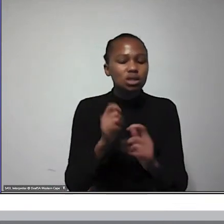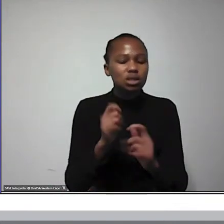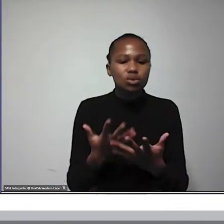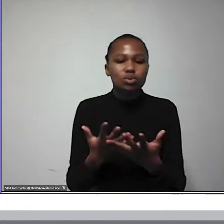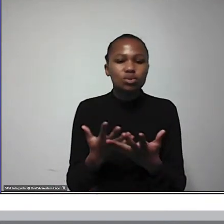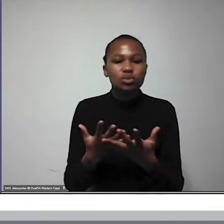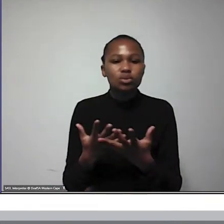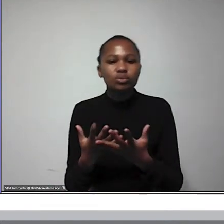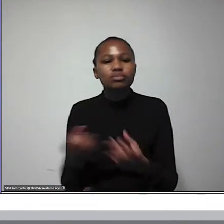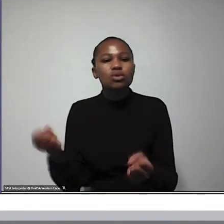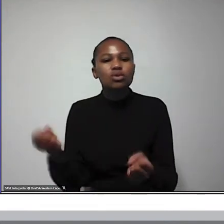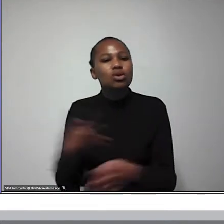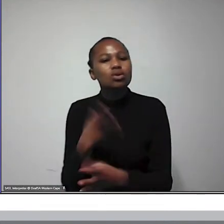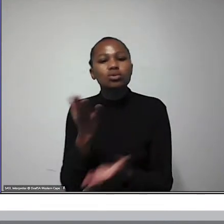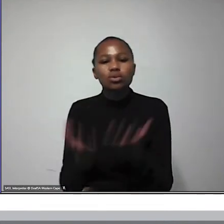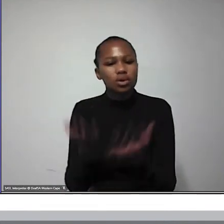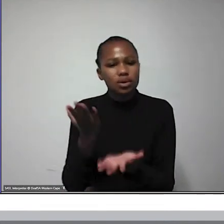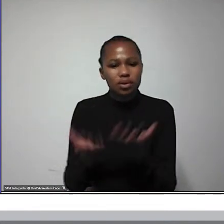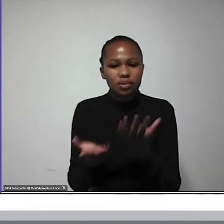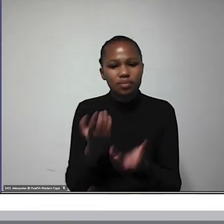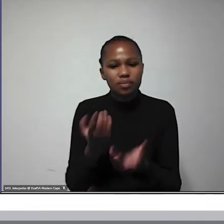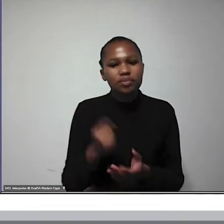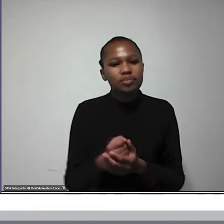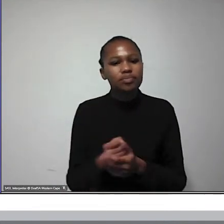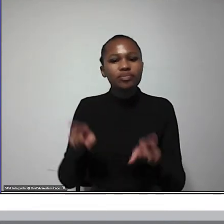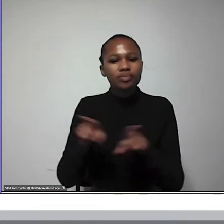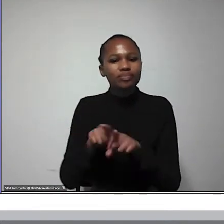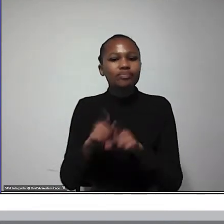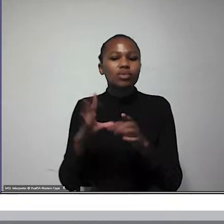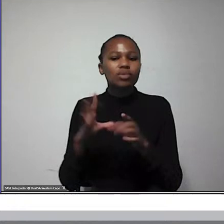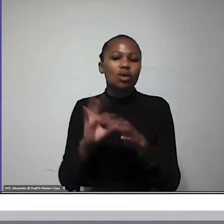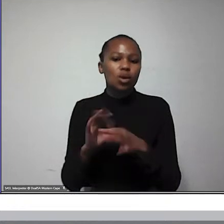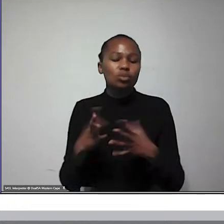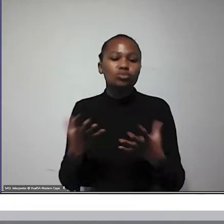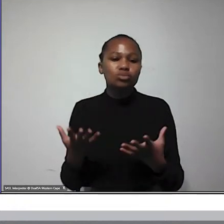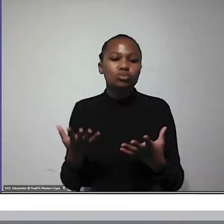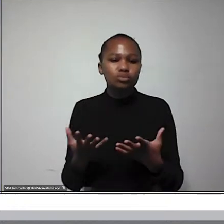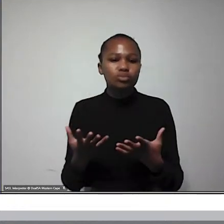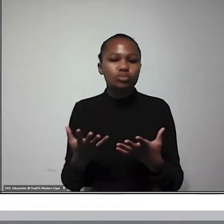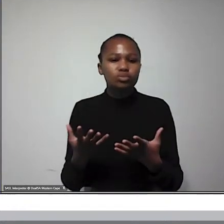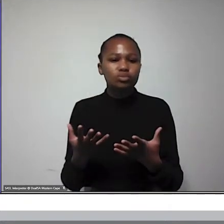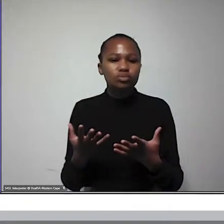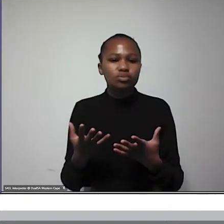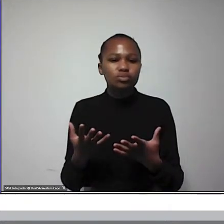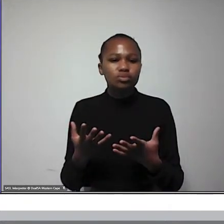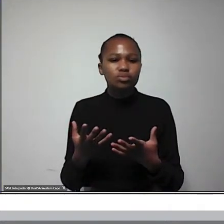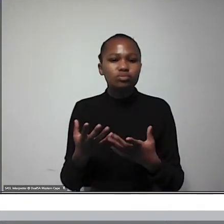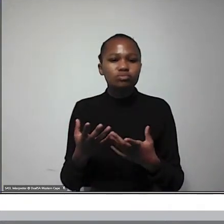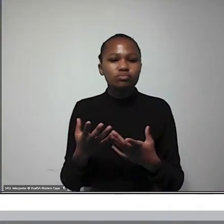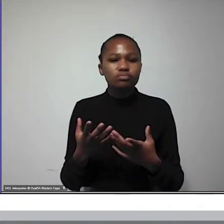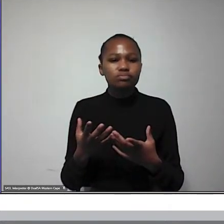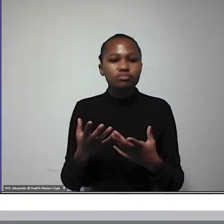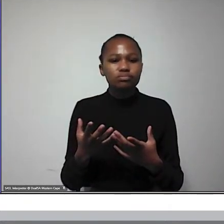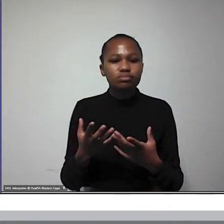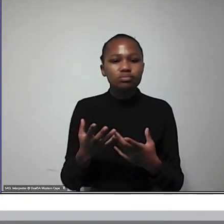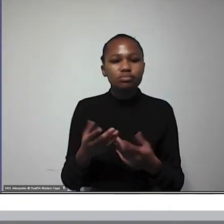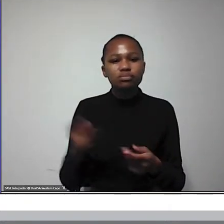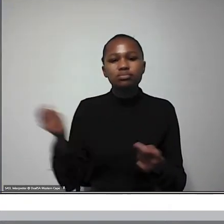lot of the competitiveness issues lie at home. So transport, ports,